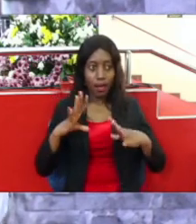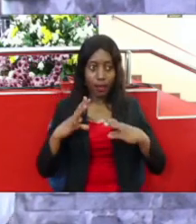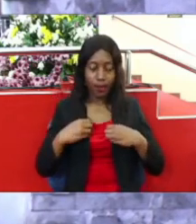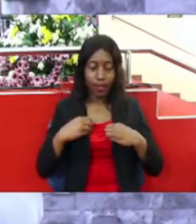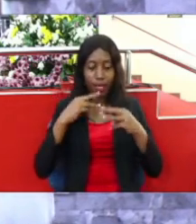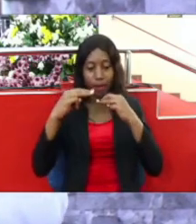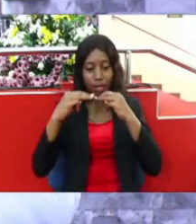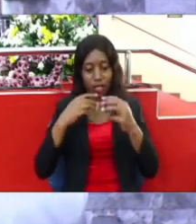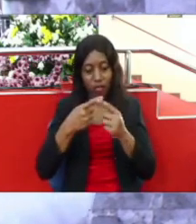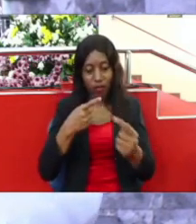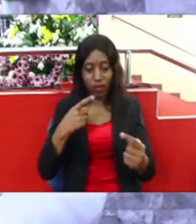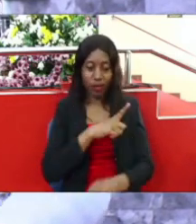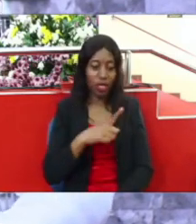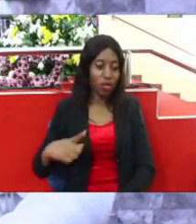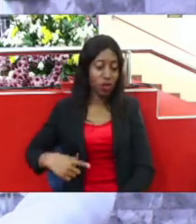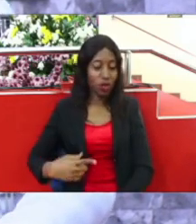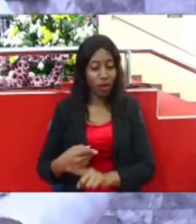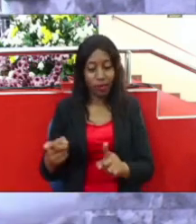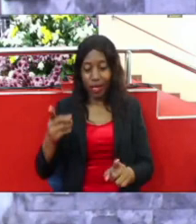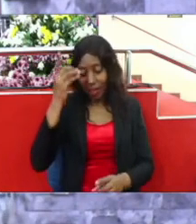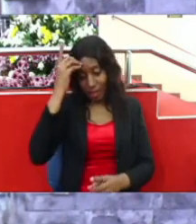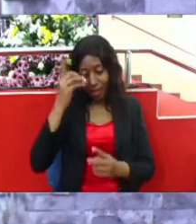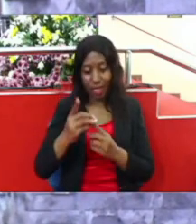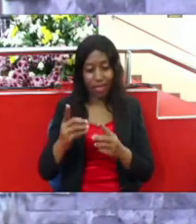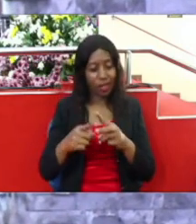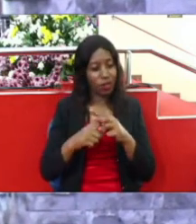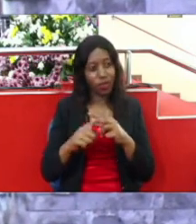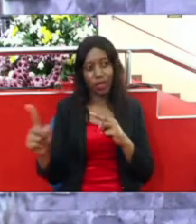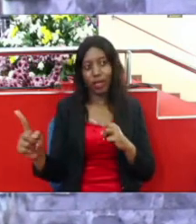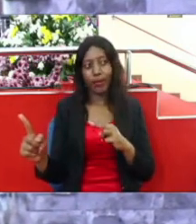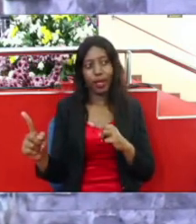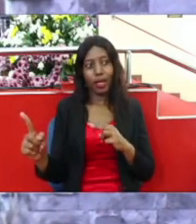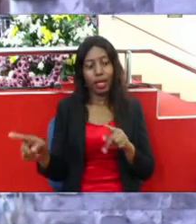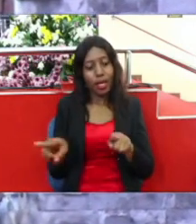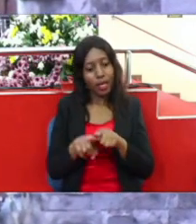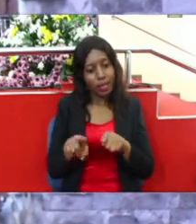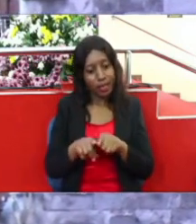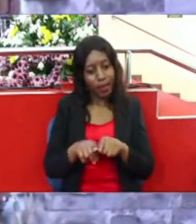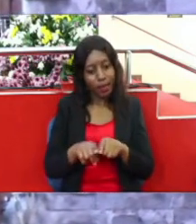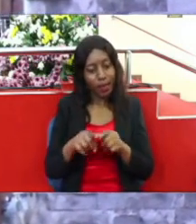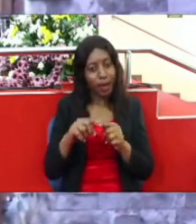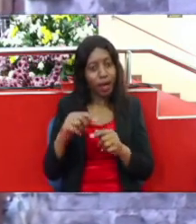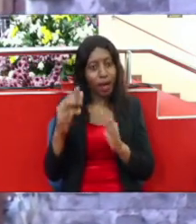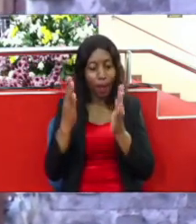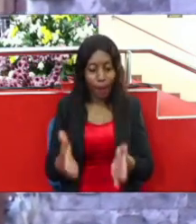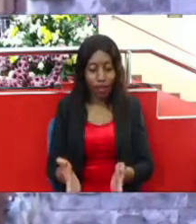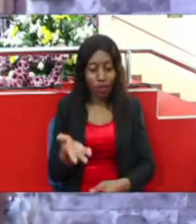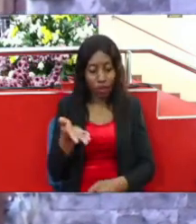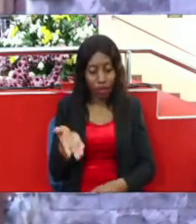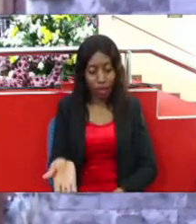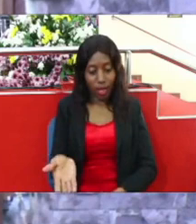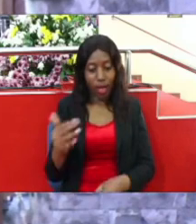Jonah ambaye alikuwa amepokea ujumbe toka kwa Bwana na ameamua kutoroka. And maybe there's somebody in the service today, you are seated calm and cool and collected, but you know you are